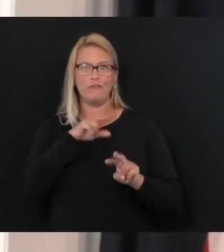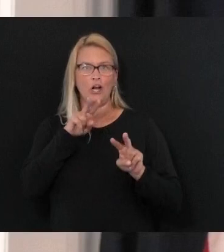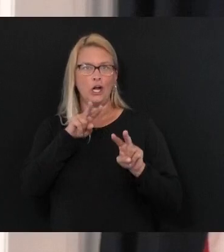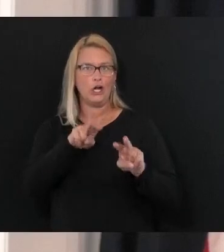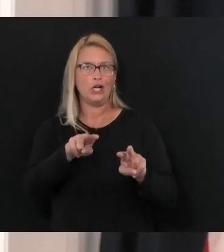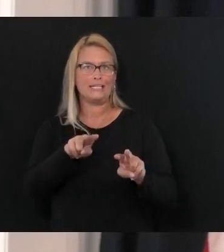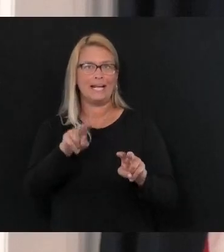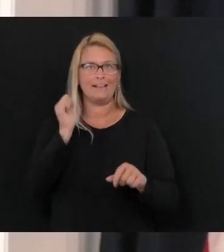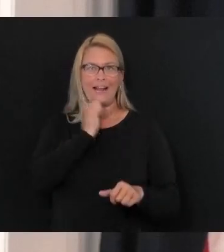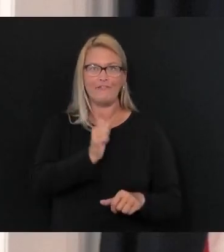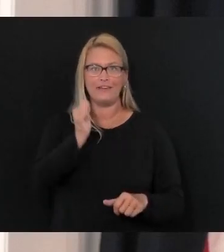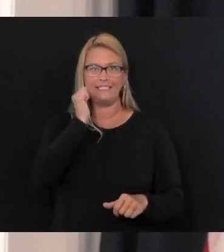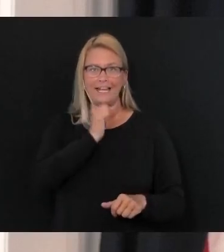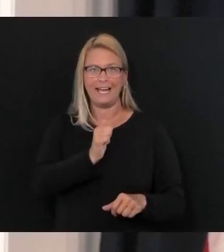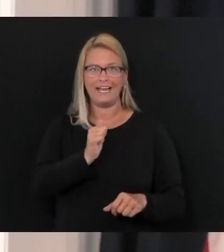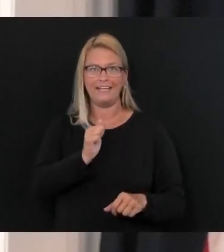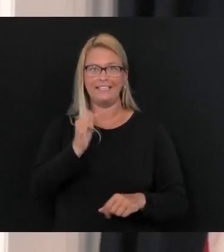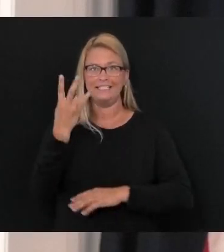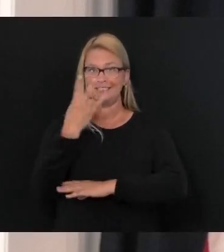at the daily